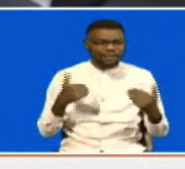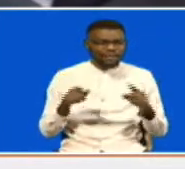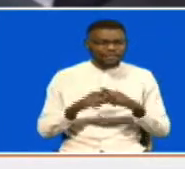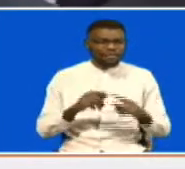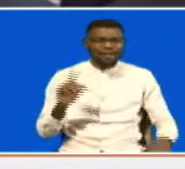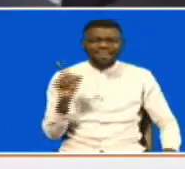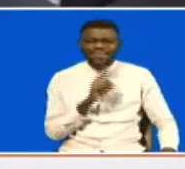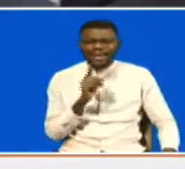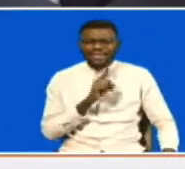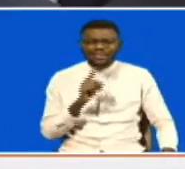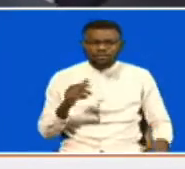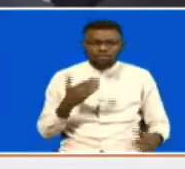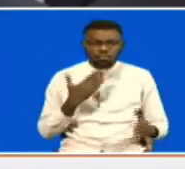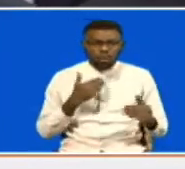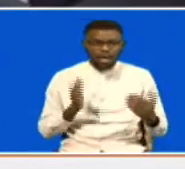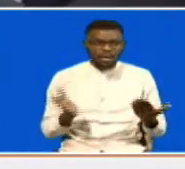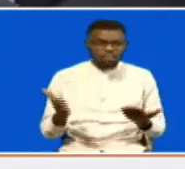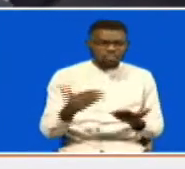to mobilize